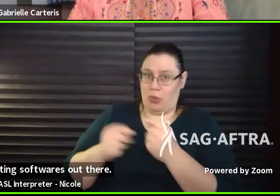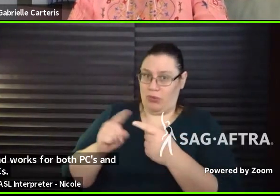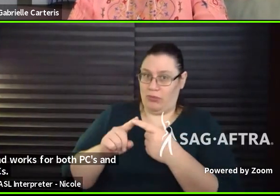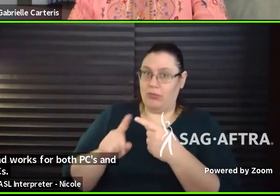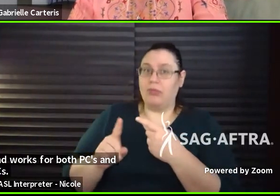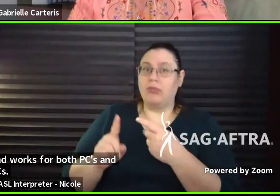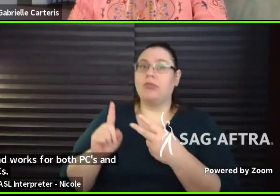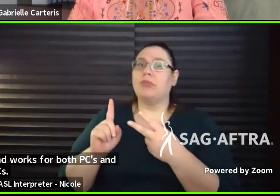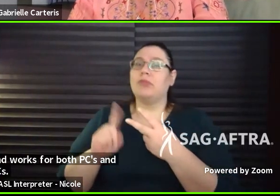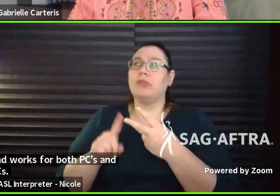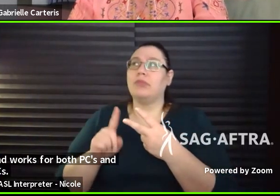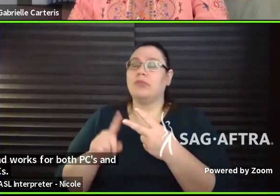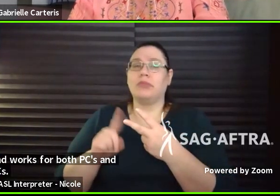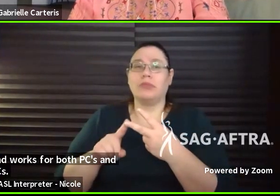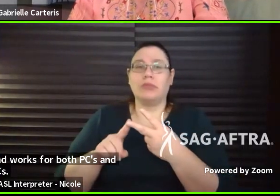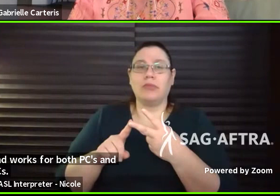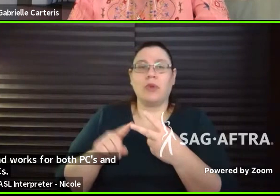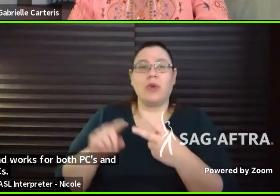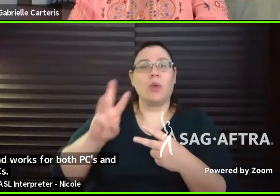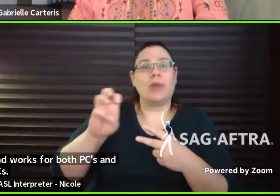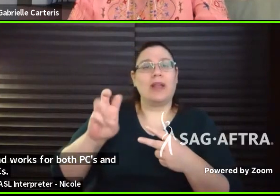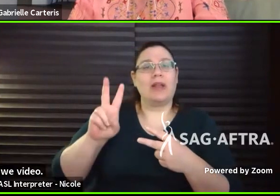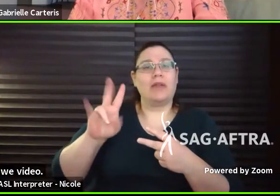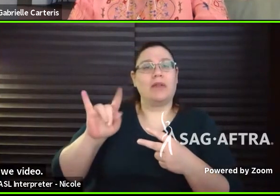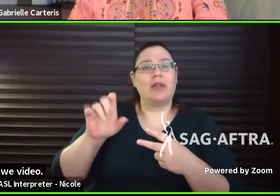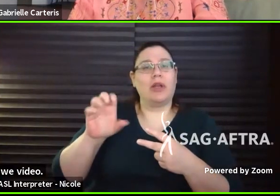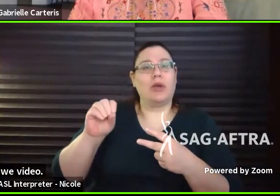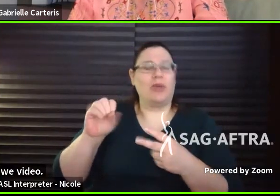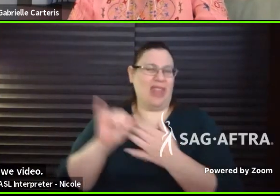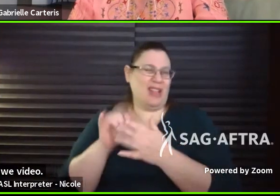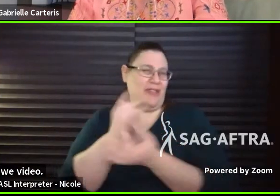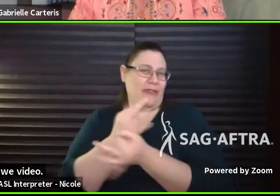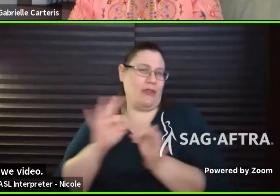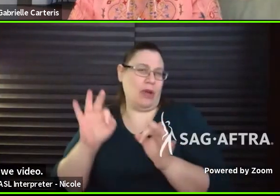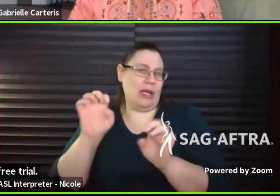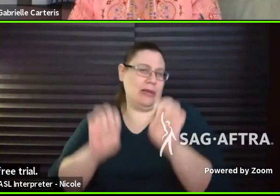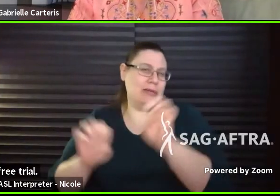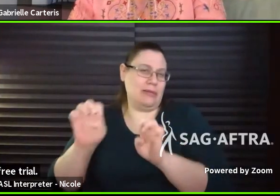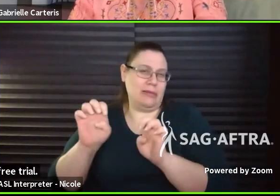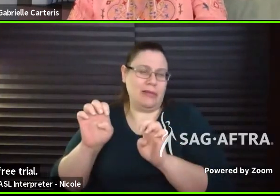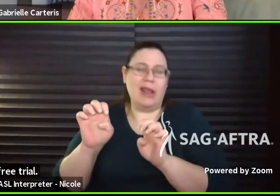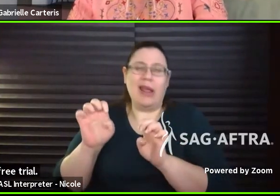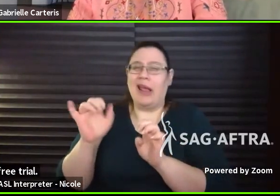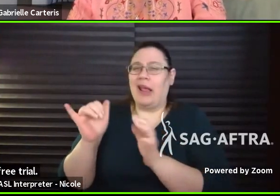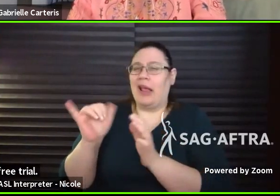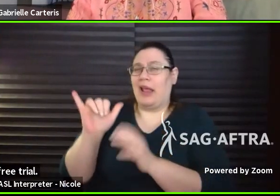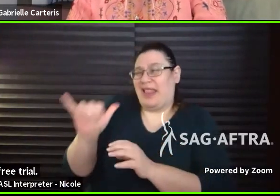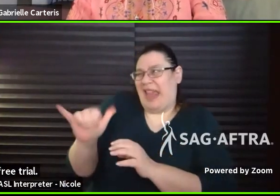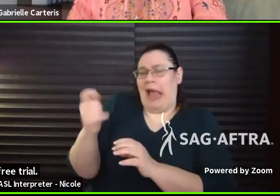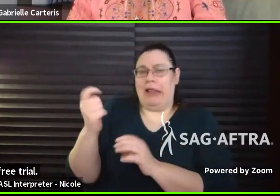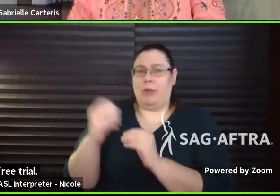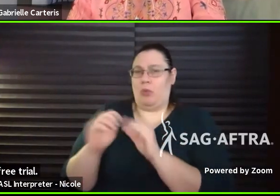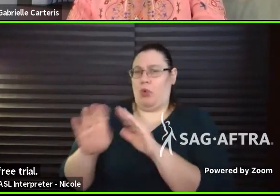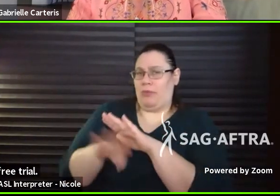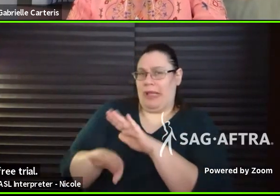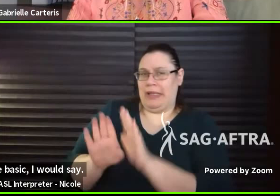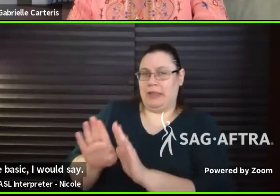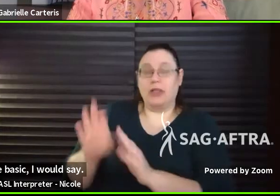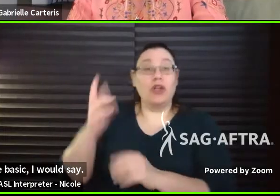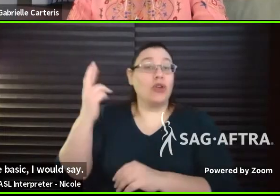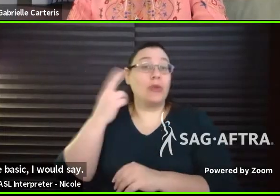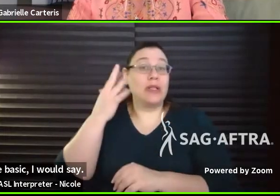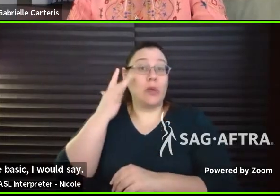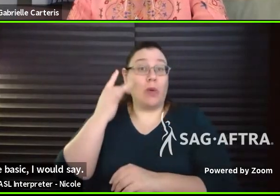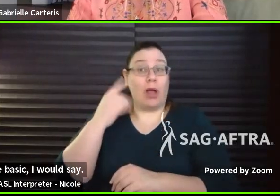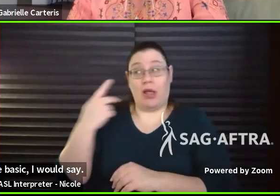also WeVideo, which is a free trial. That one's a little bit more basic, I would say. The reason why we love